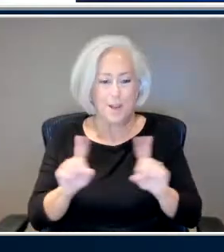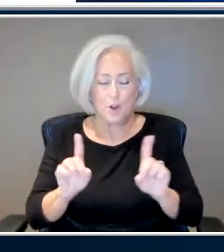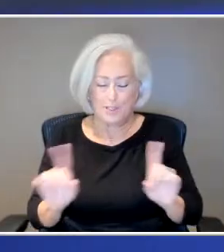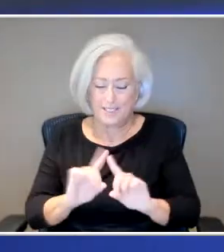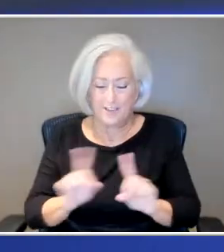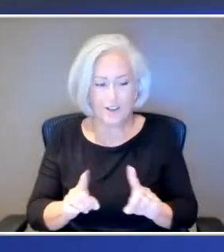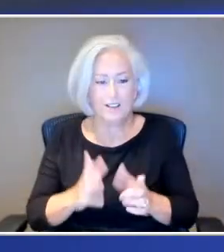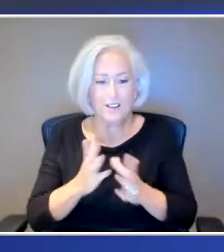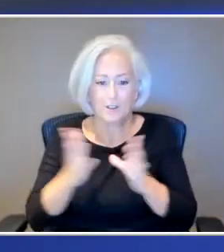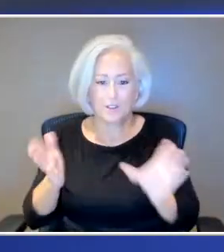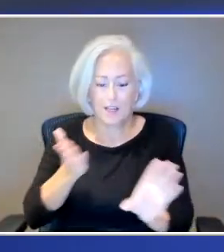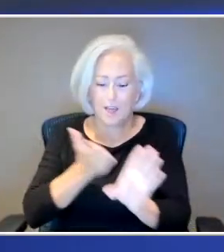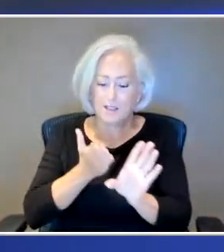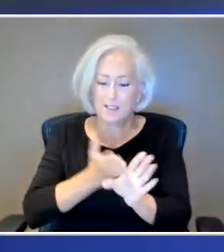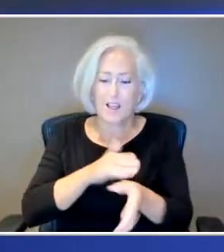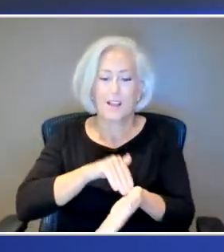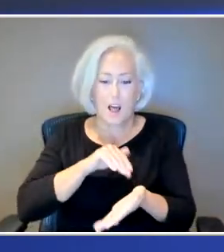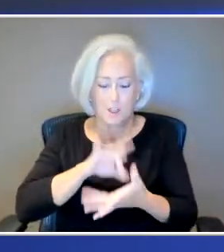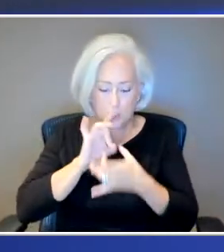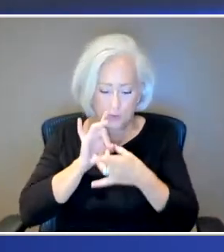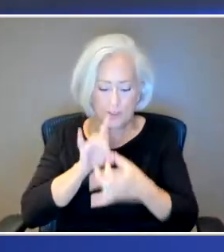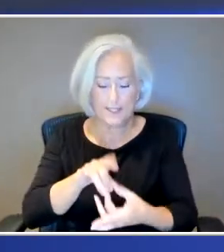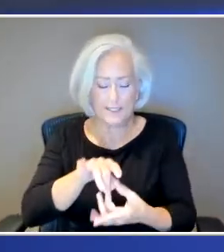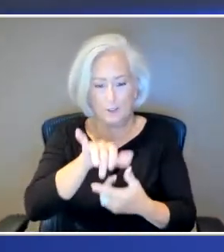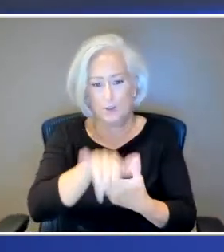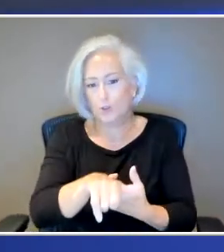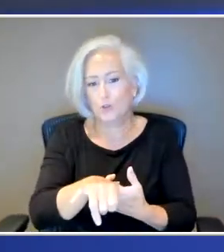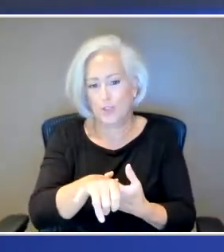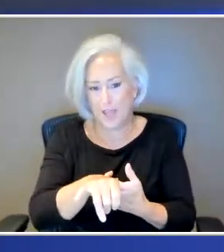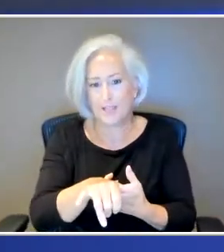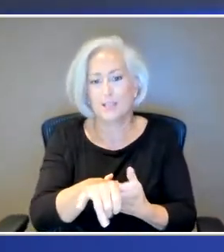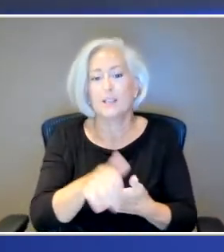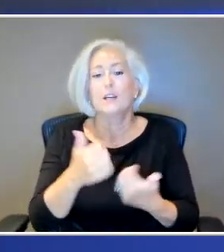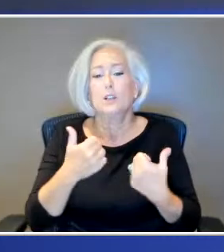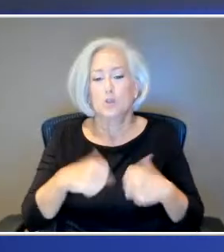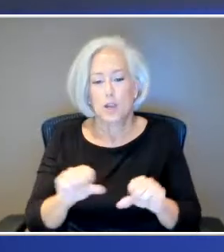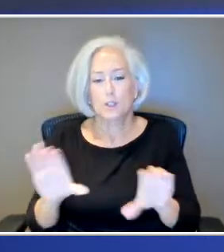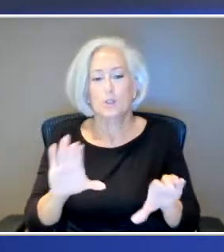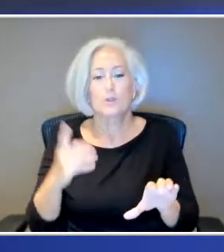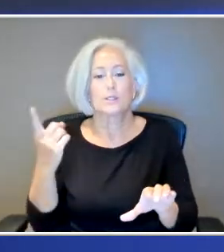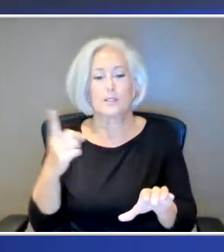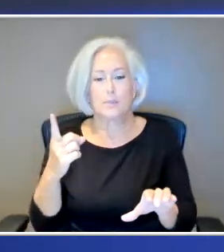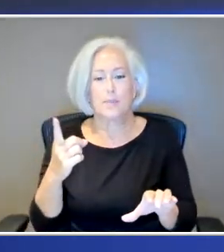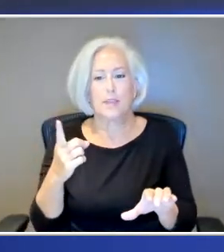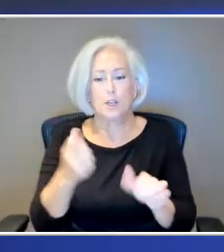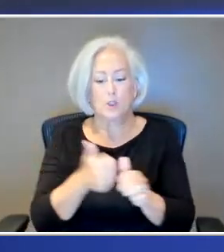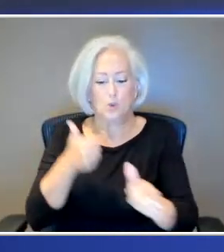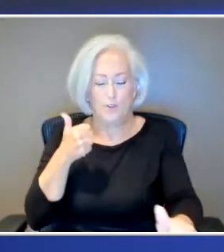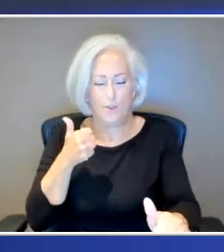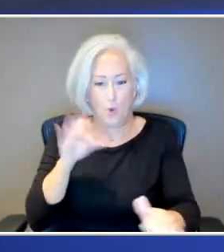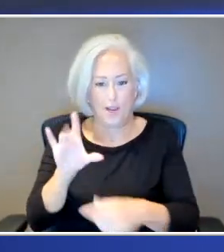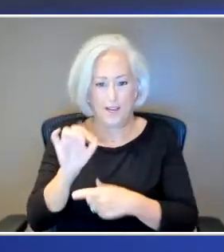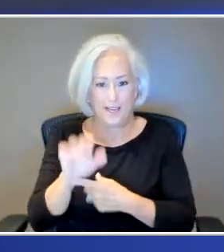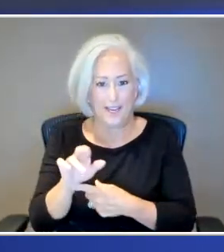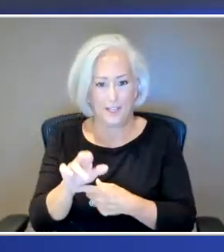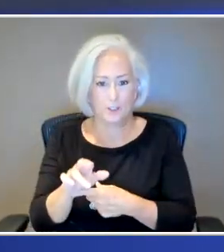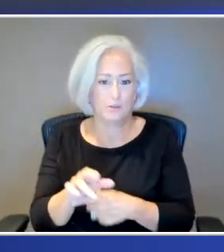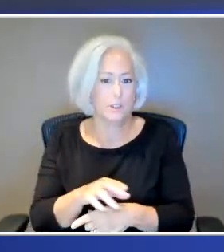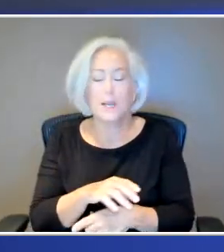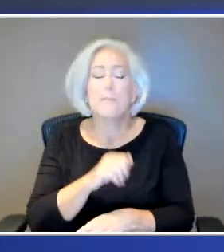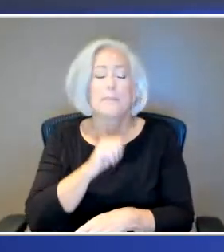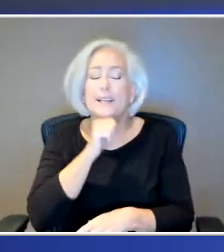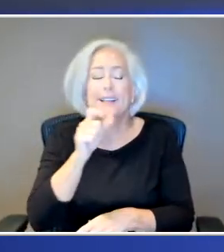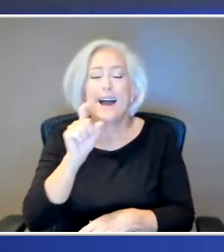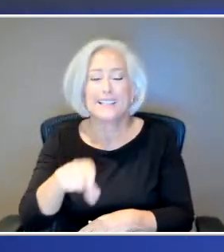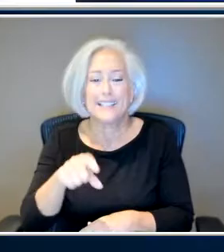psychology and distress behind having prophylactic procedures done. But it's just it would never be necessary correct. for those in this.